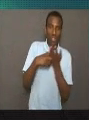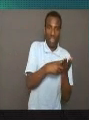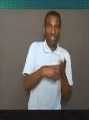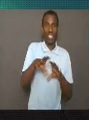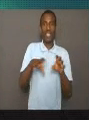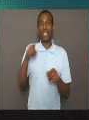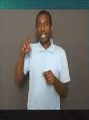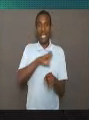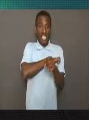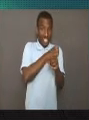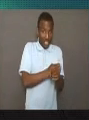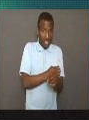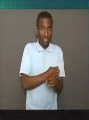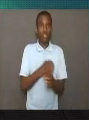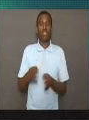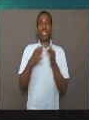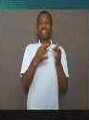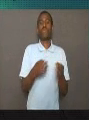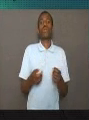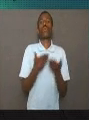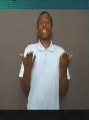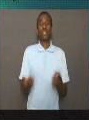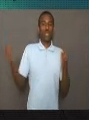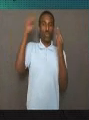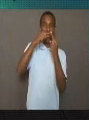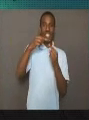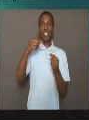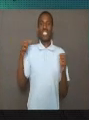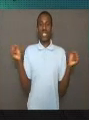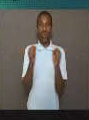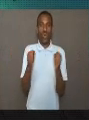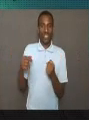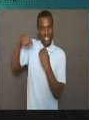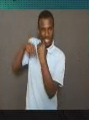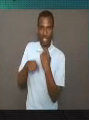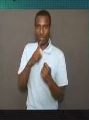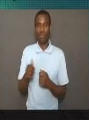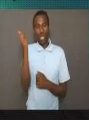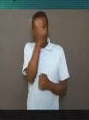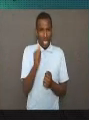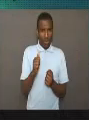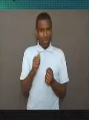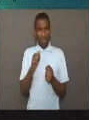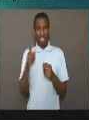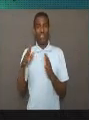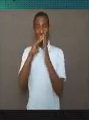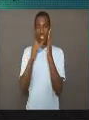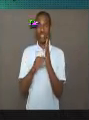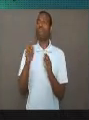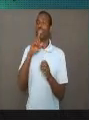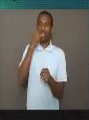to the cold sink. And the arrow leaving the system is the work